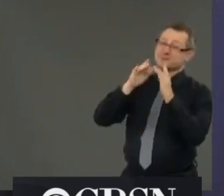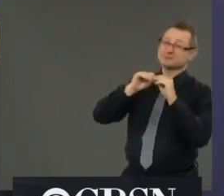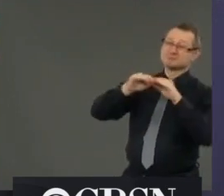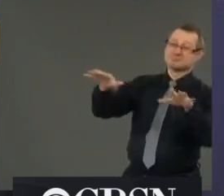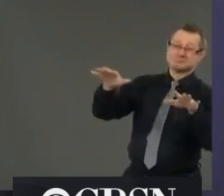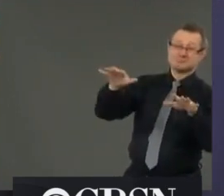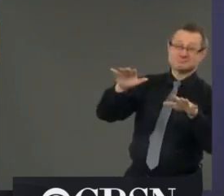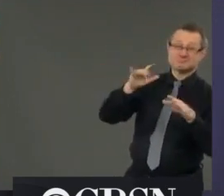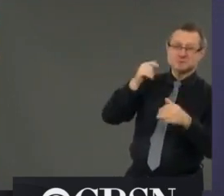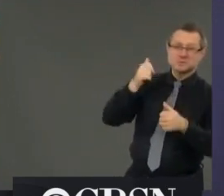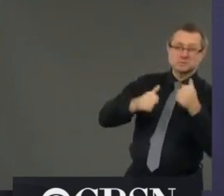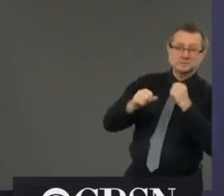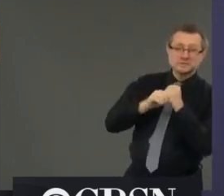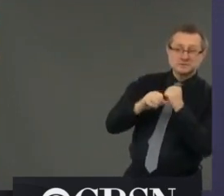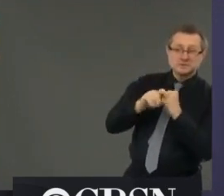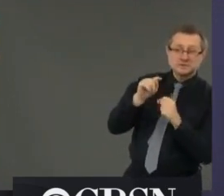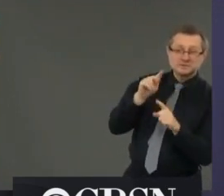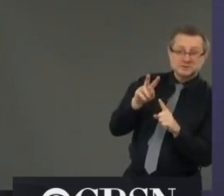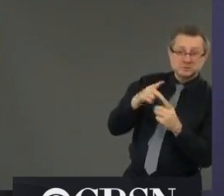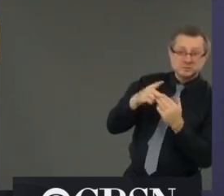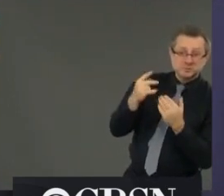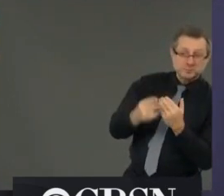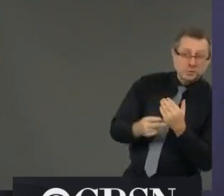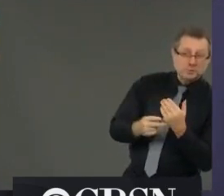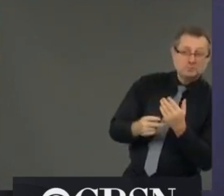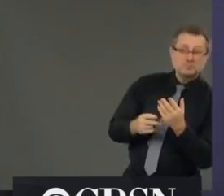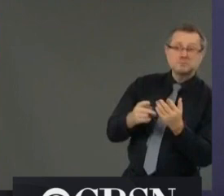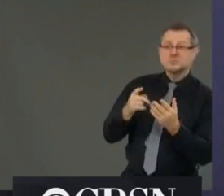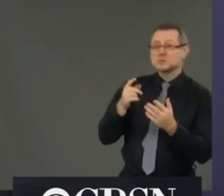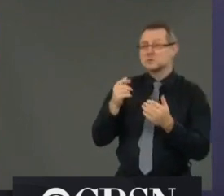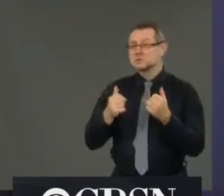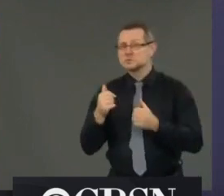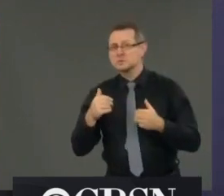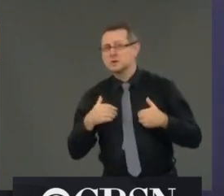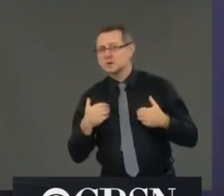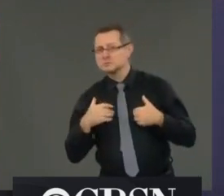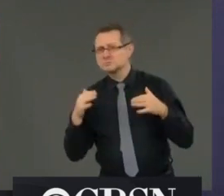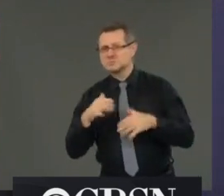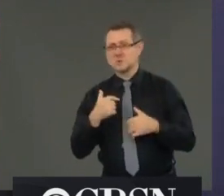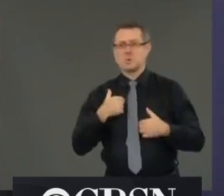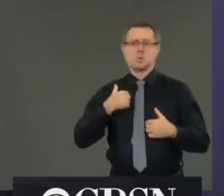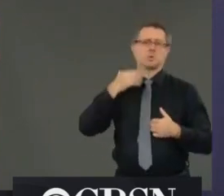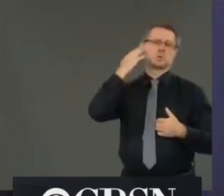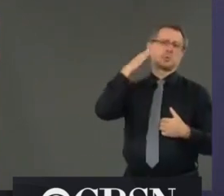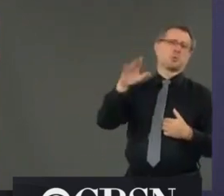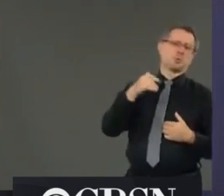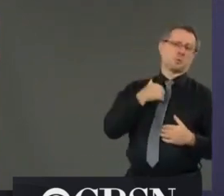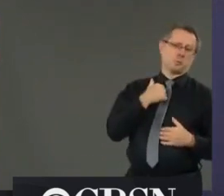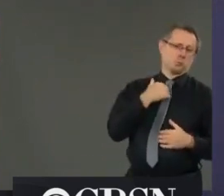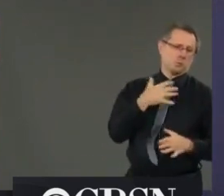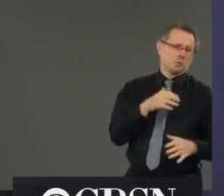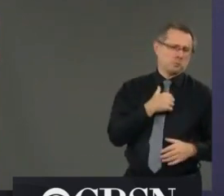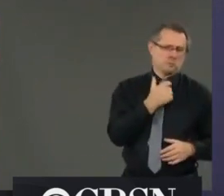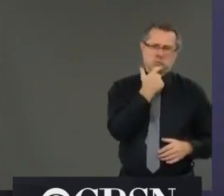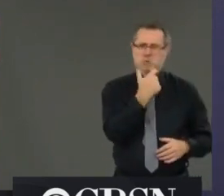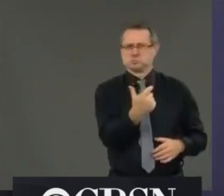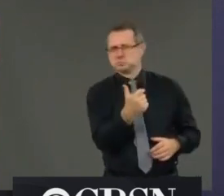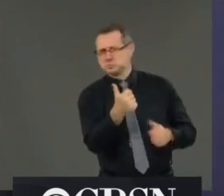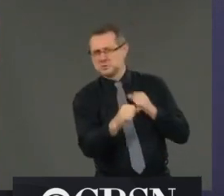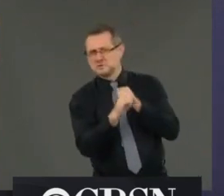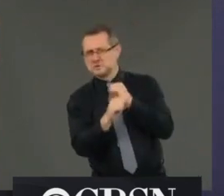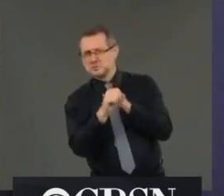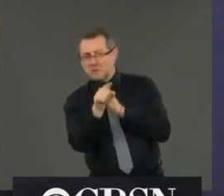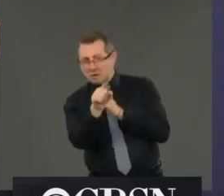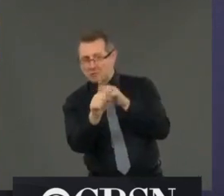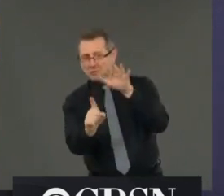that what TV social young people? Well, I know, because I watch that. Media. That's what I watch. I watch the young people, because I'm